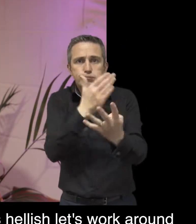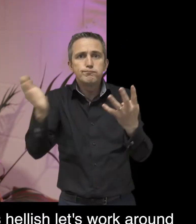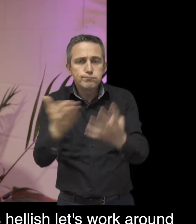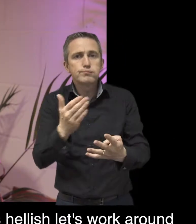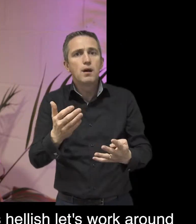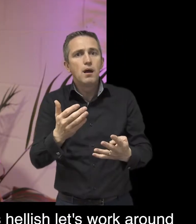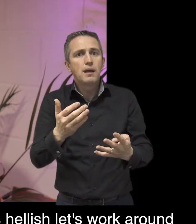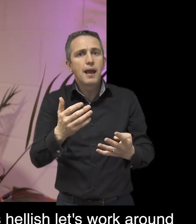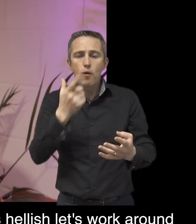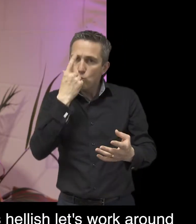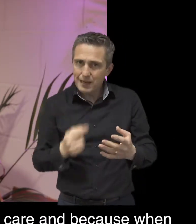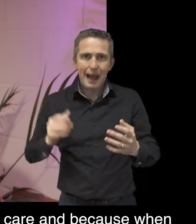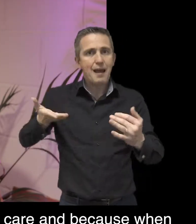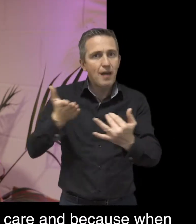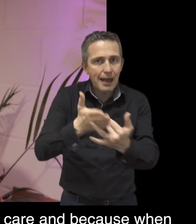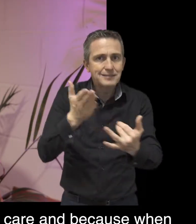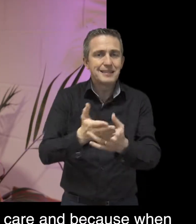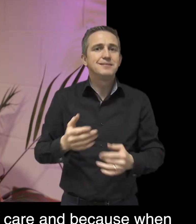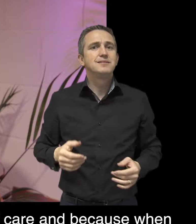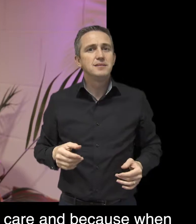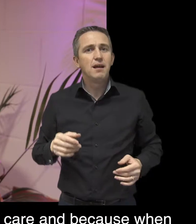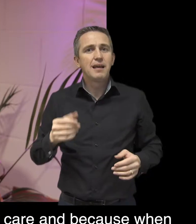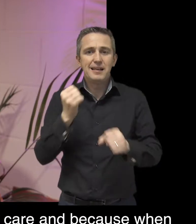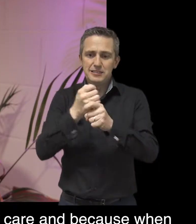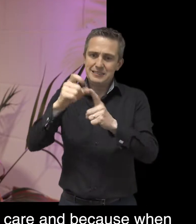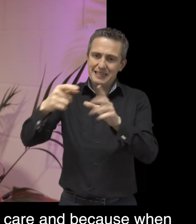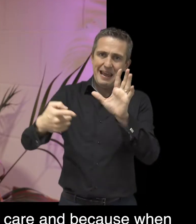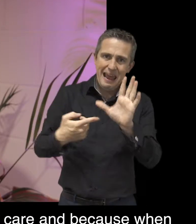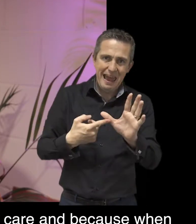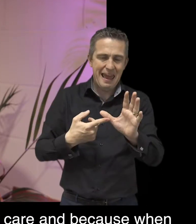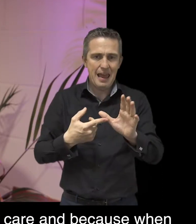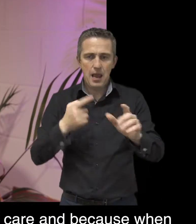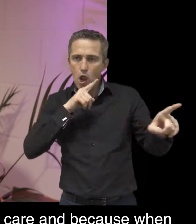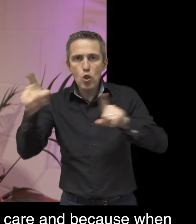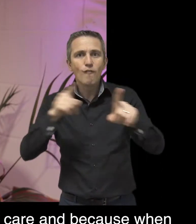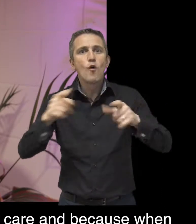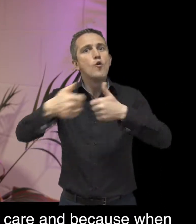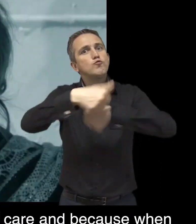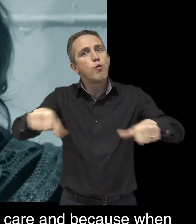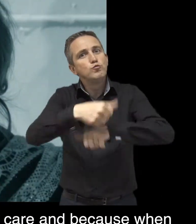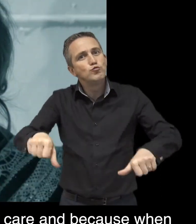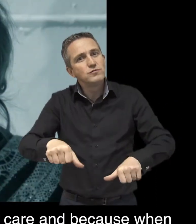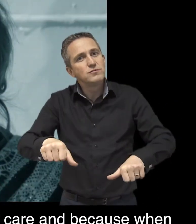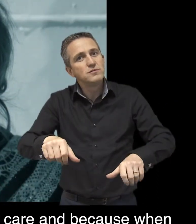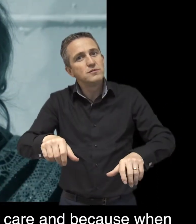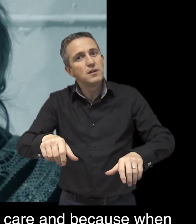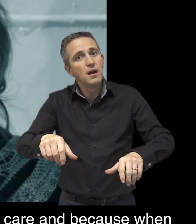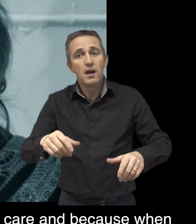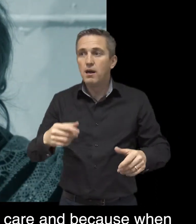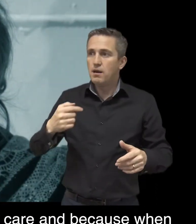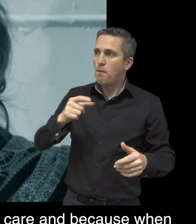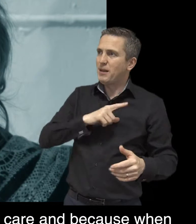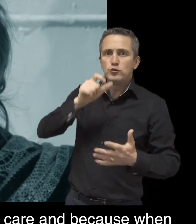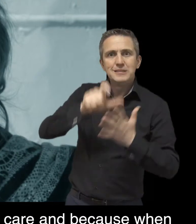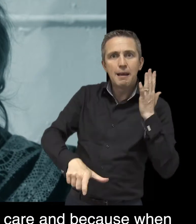quote a mantra of legislation to me and quote duty of care. And because when you're disabled, you're always afraid